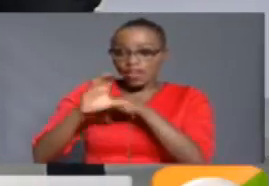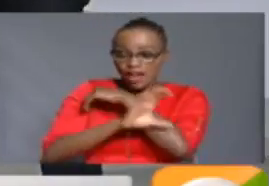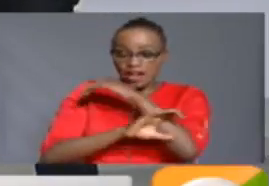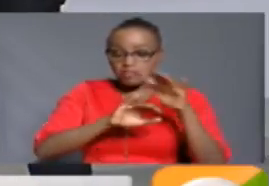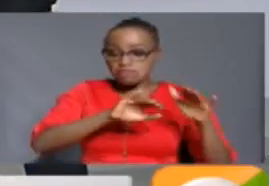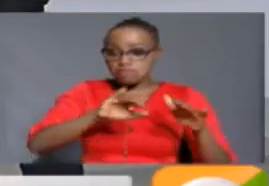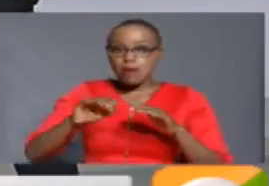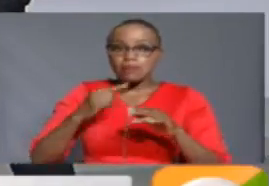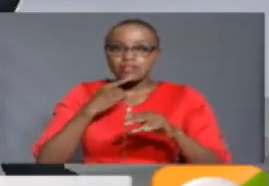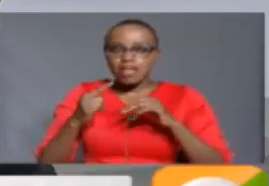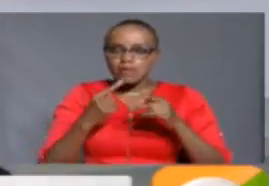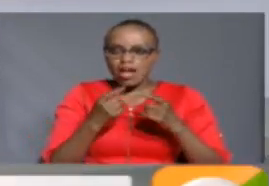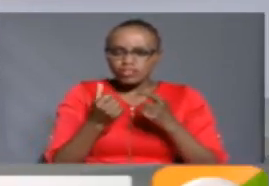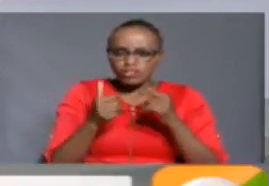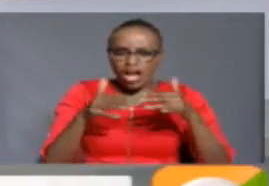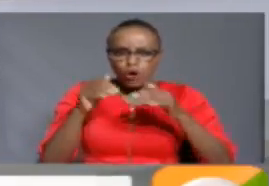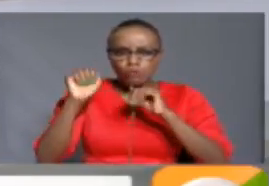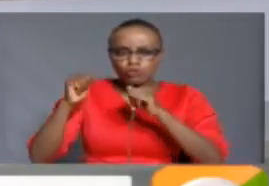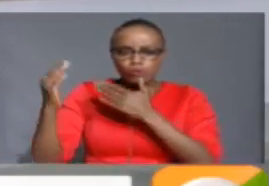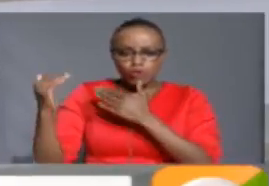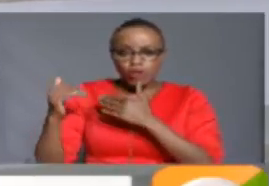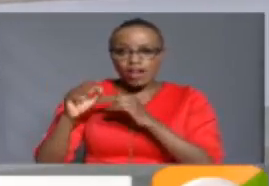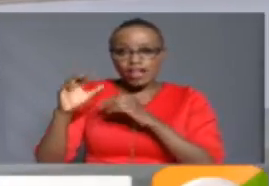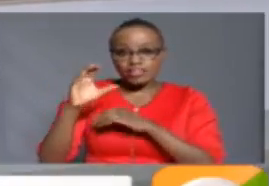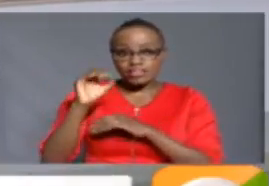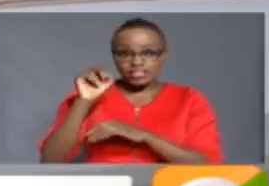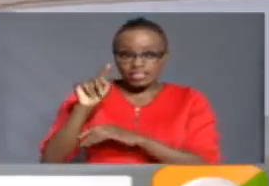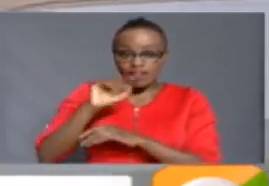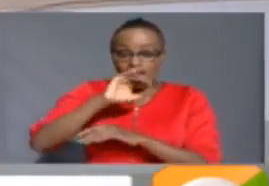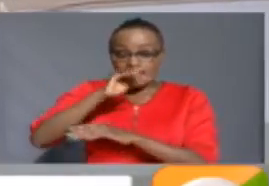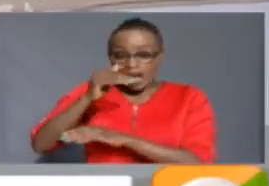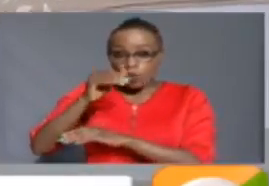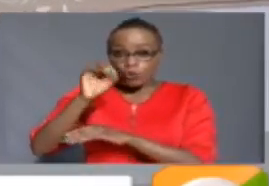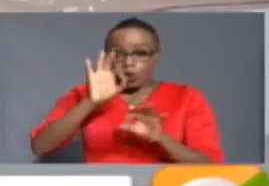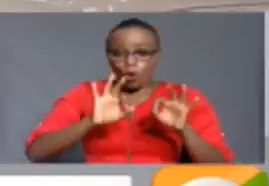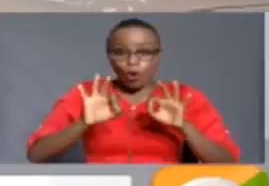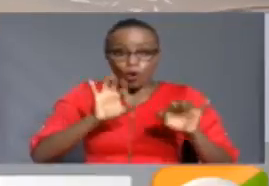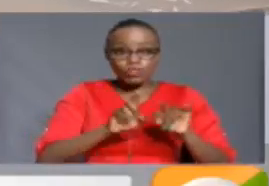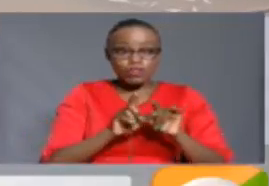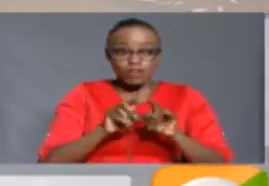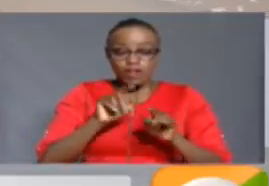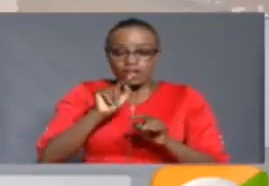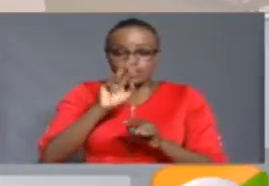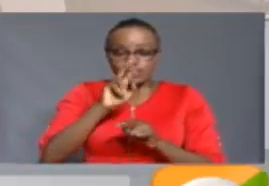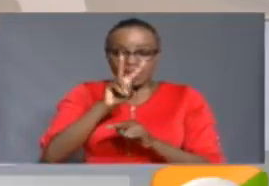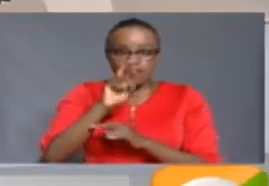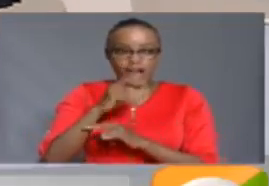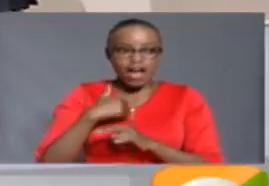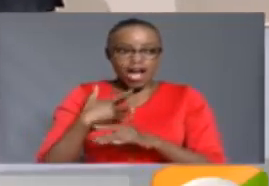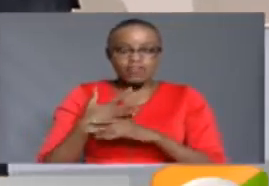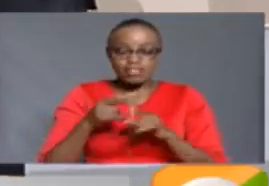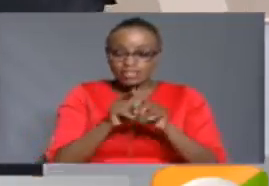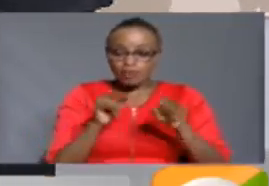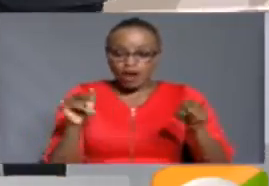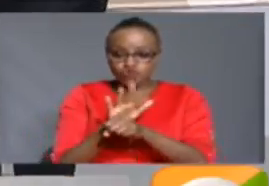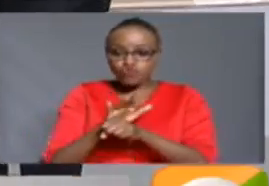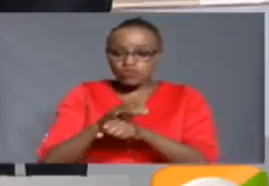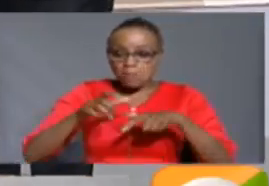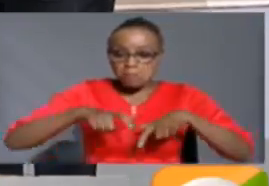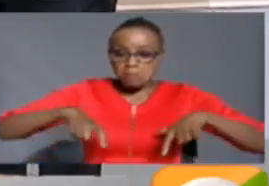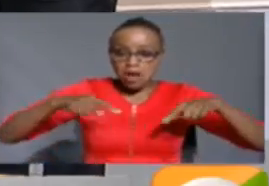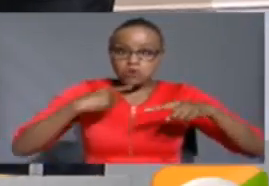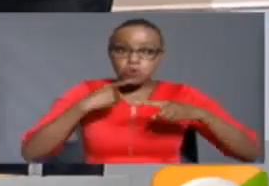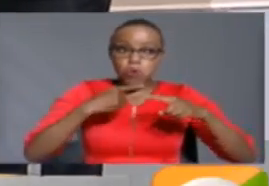Now, we've been telling you a little bit about what you can expect on the Citizen TV Town Hall. Time to get to that. Trevor Mbija on standby. He's got a power-packed panel. They're talking about